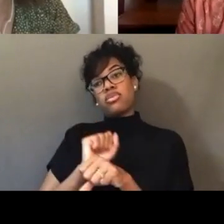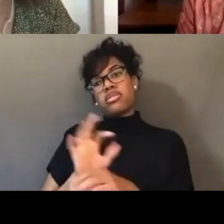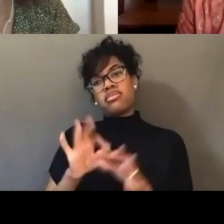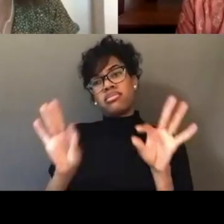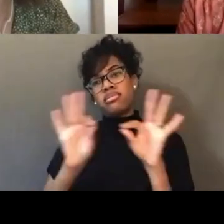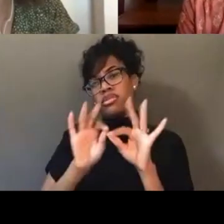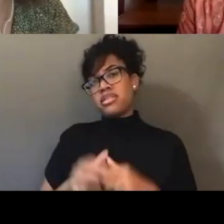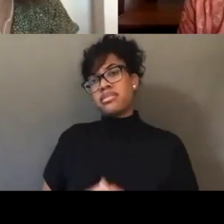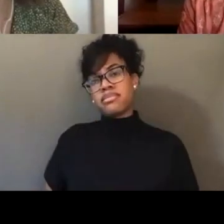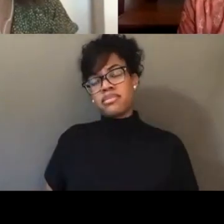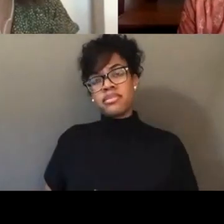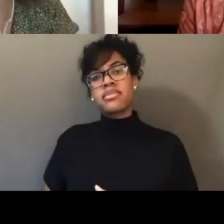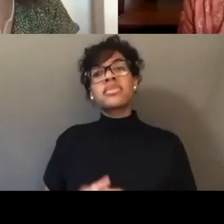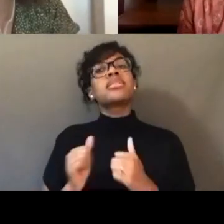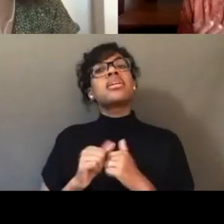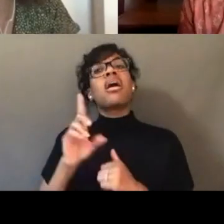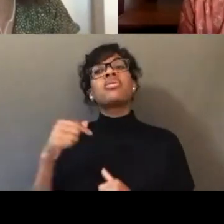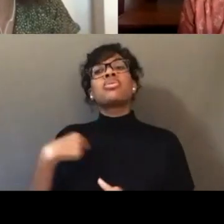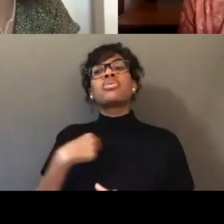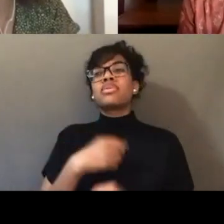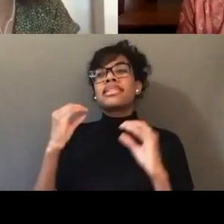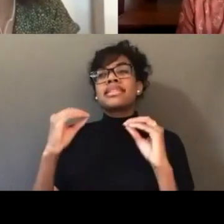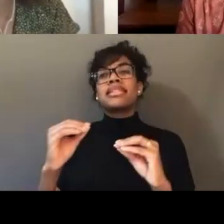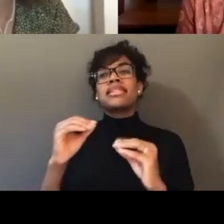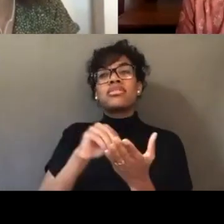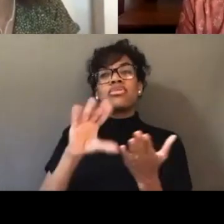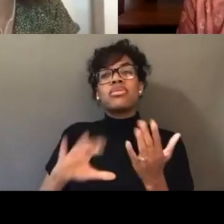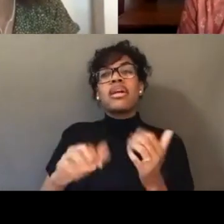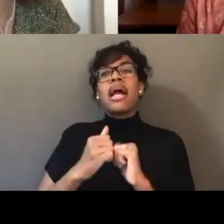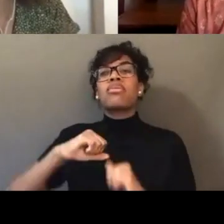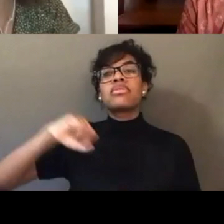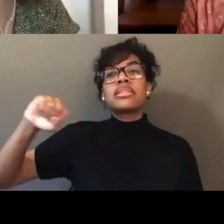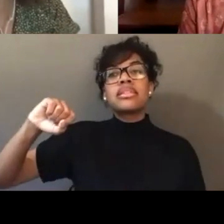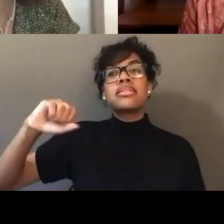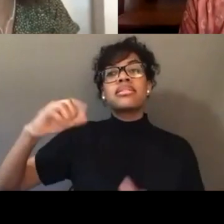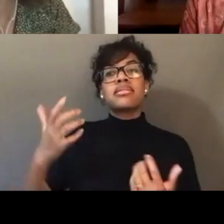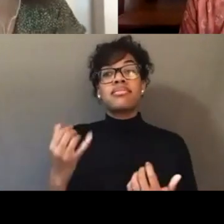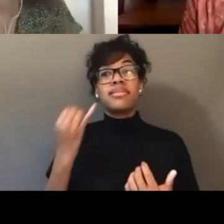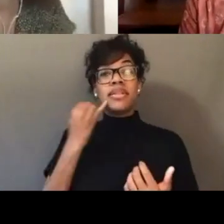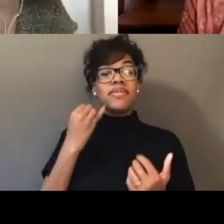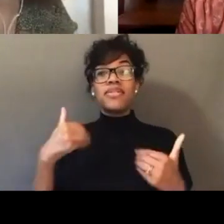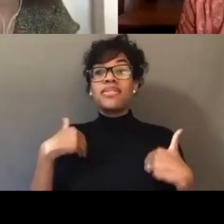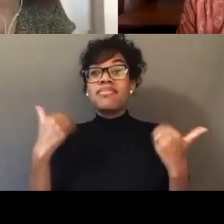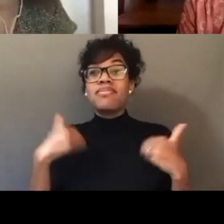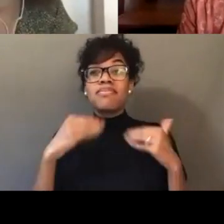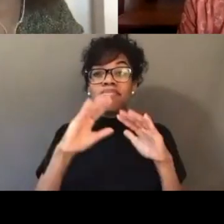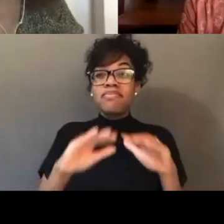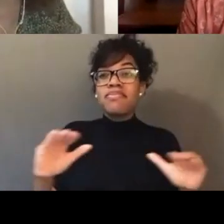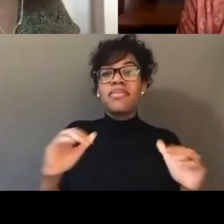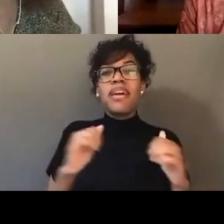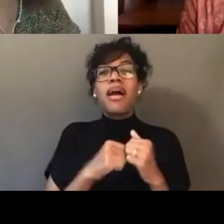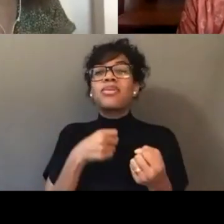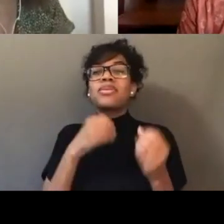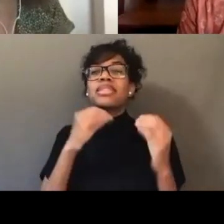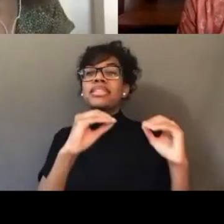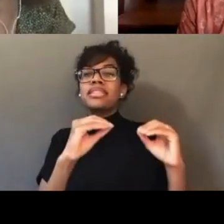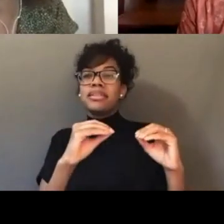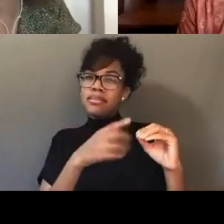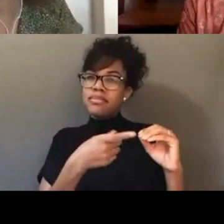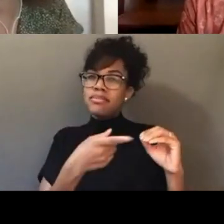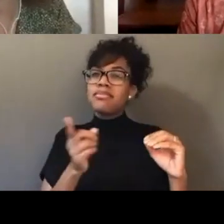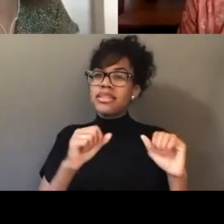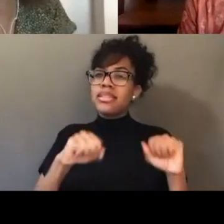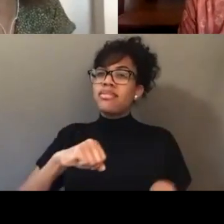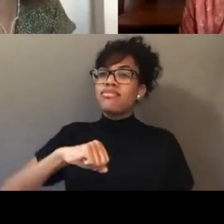Like, how can we teach little ones to be little resistors, right? And co-conspirators in this? And to me,